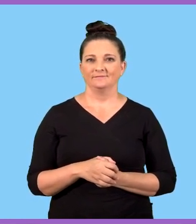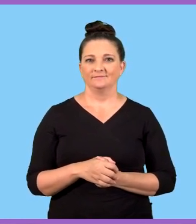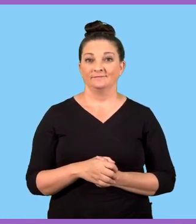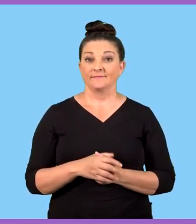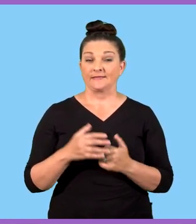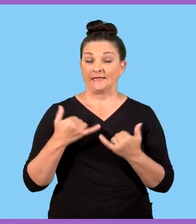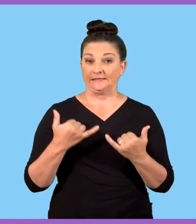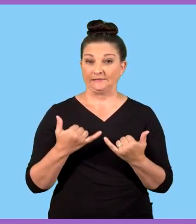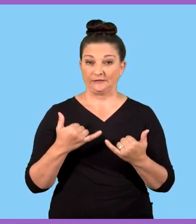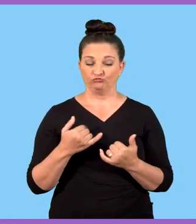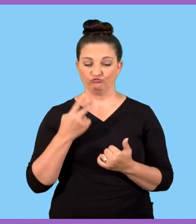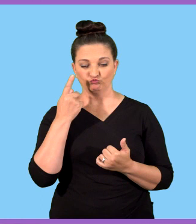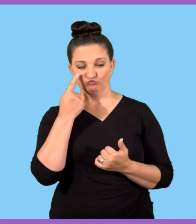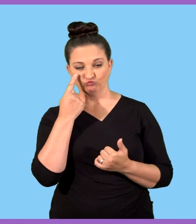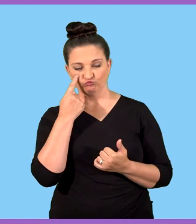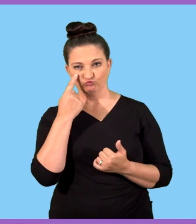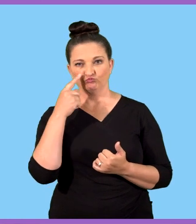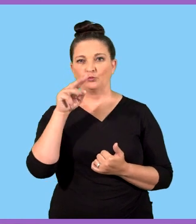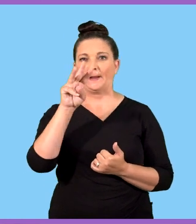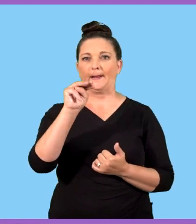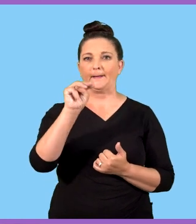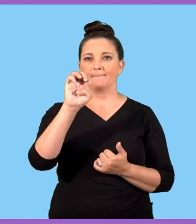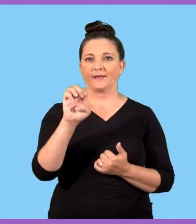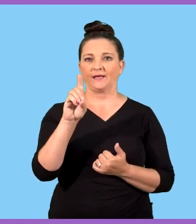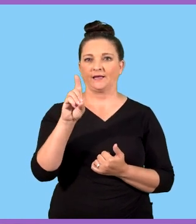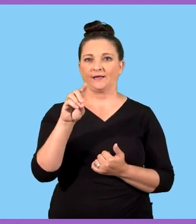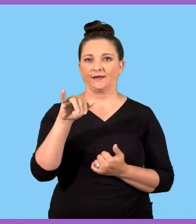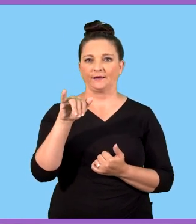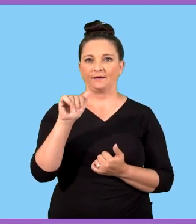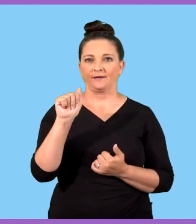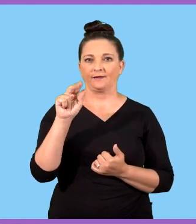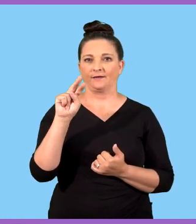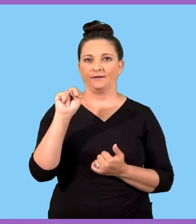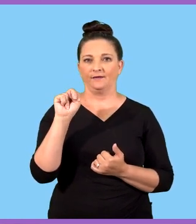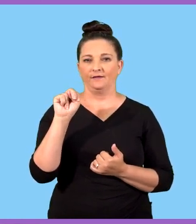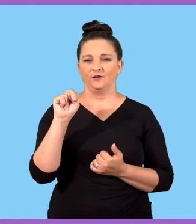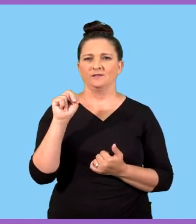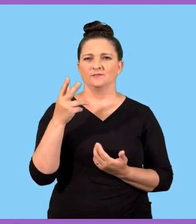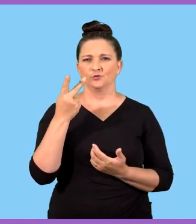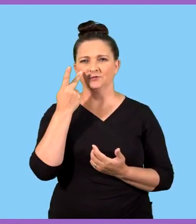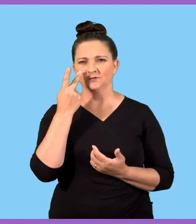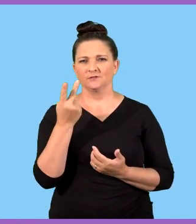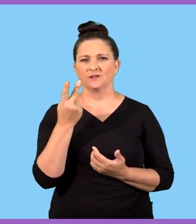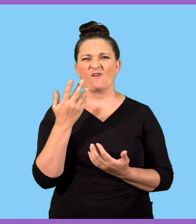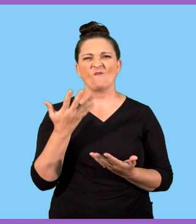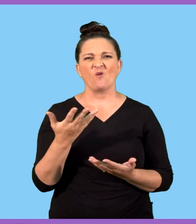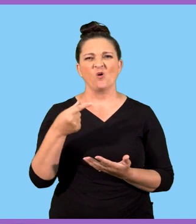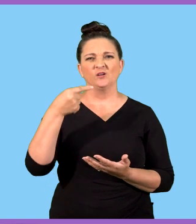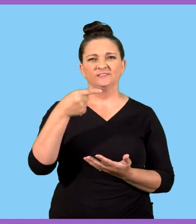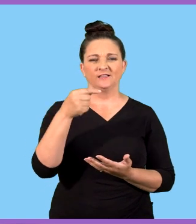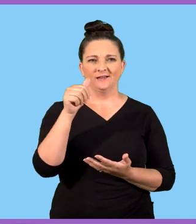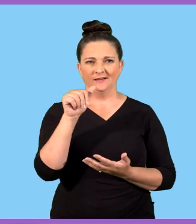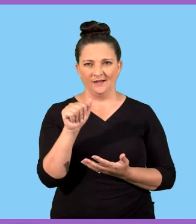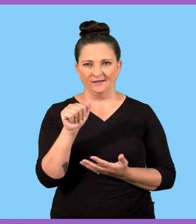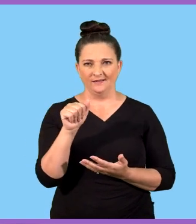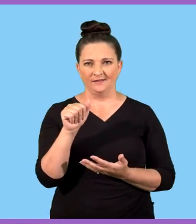That one. Determine the median of the goal against data set, the one for GA. All right, and